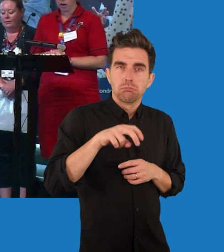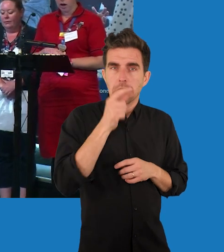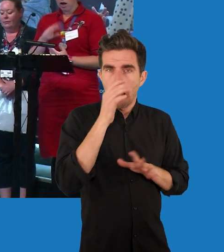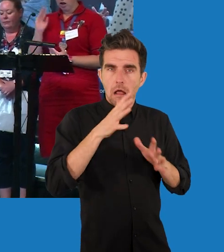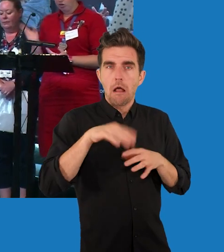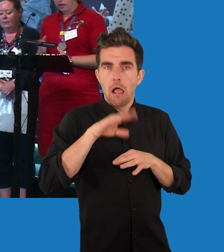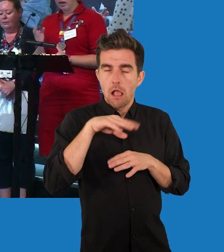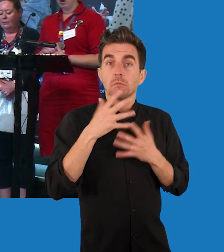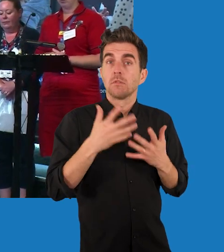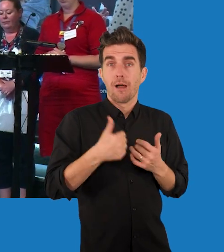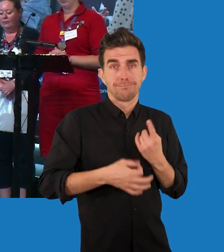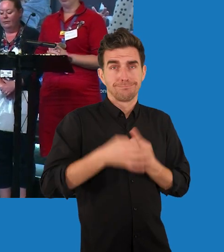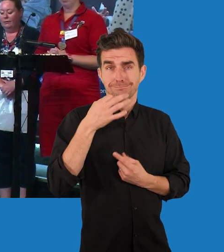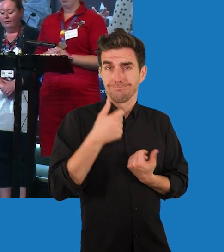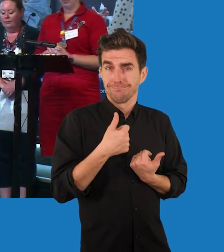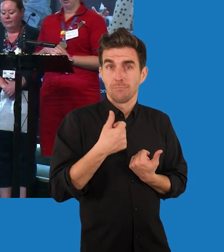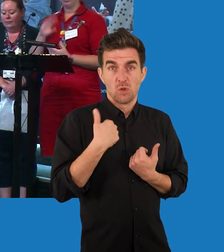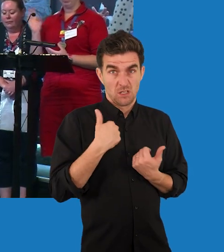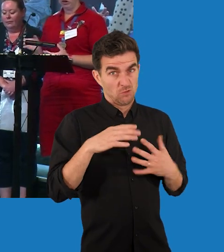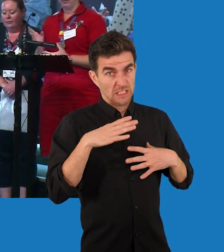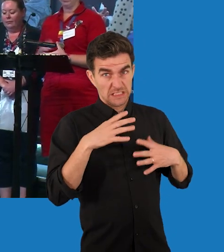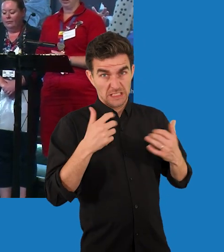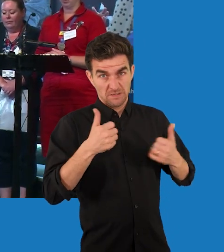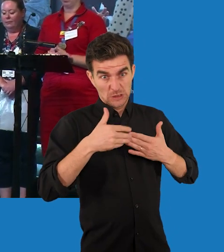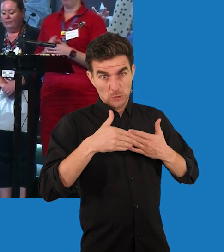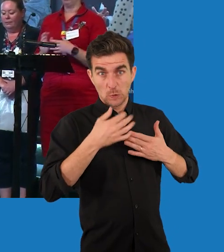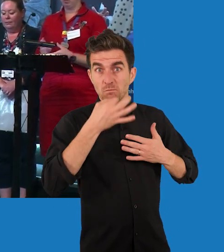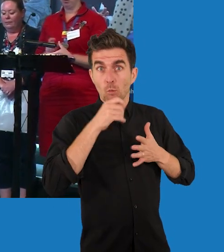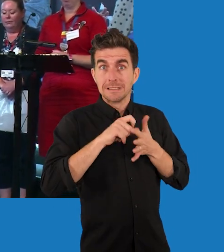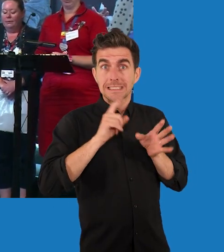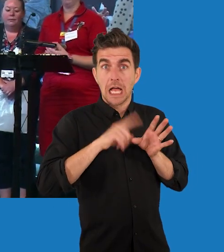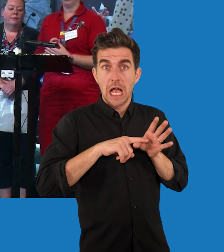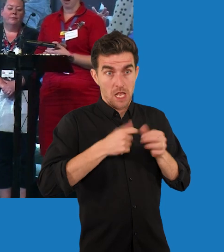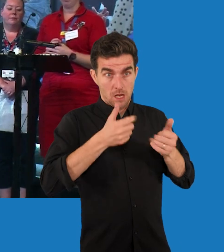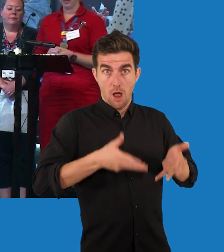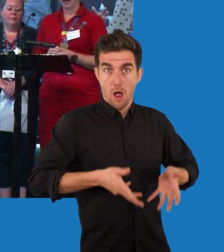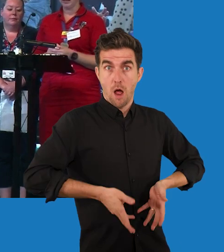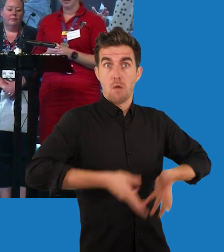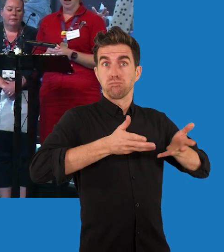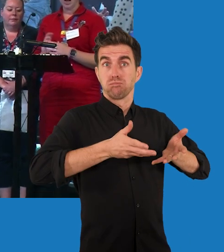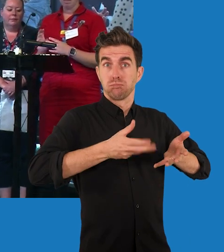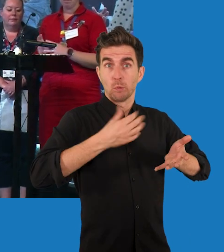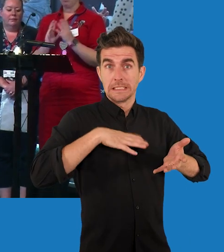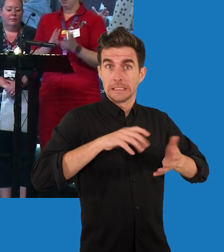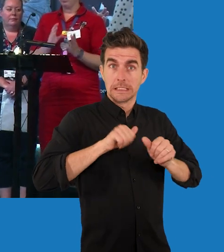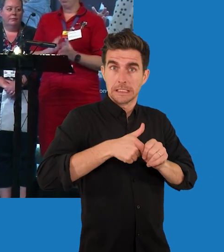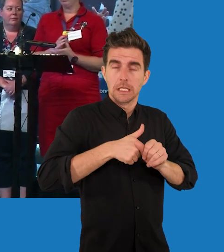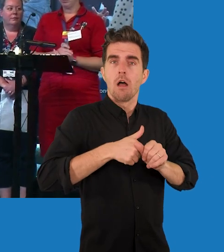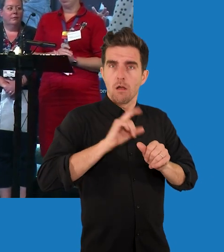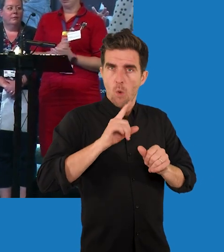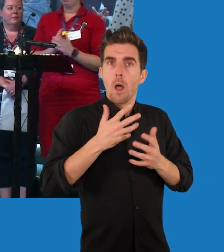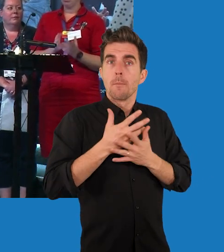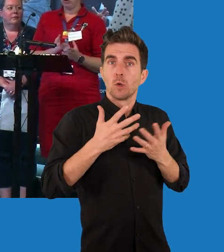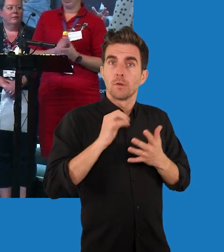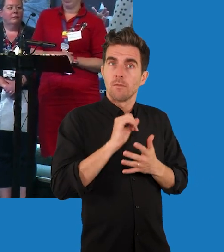unwell. She's now doing incredibly well, and actually we're looking to discharge her from our monitoring in the next couple of days. But ultimately she's